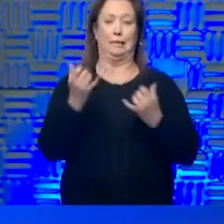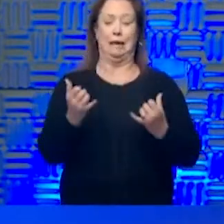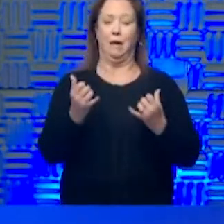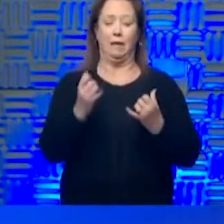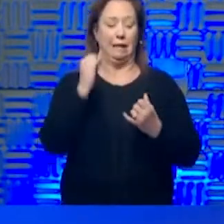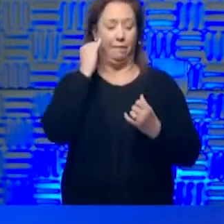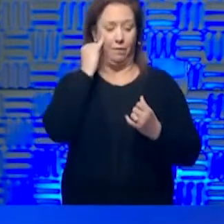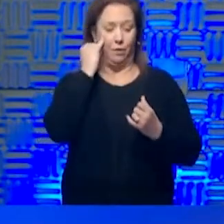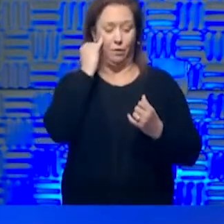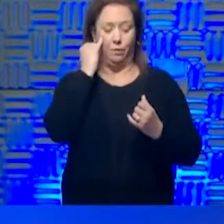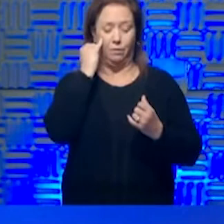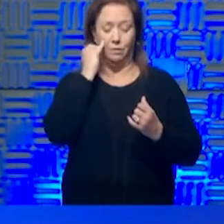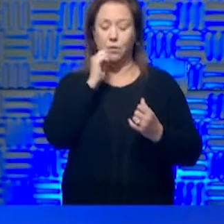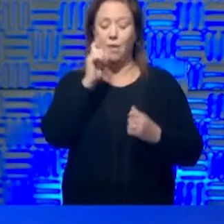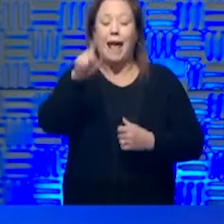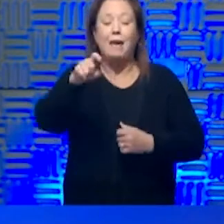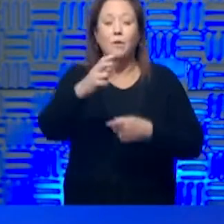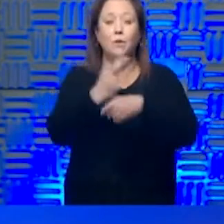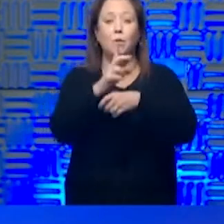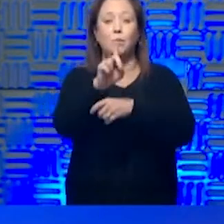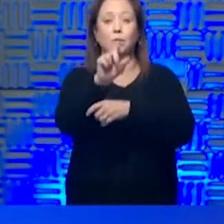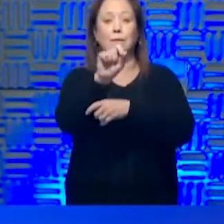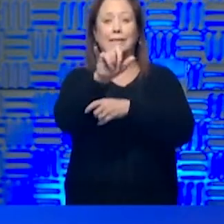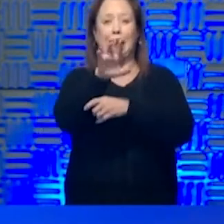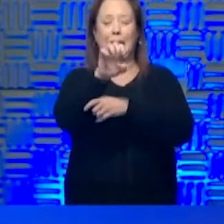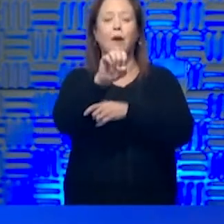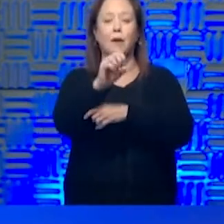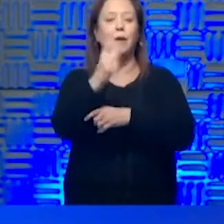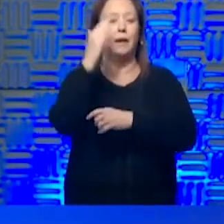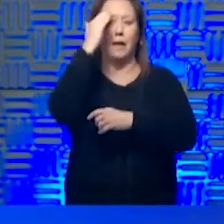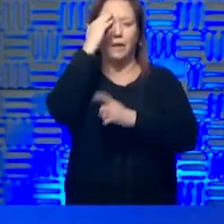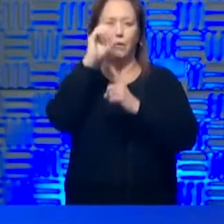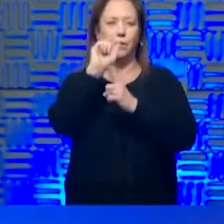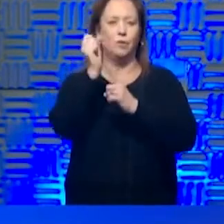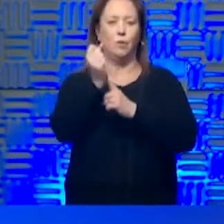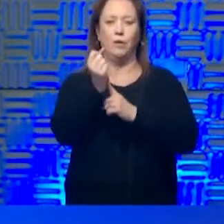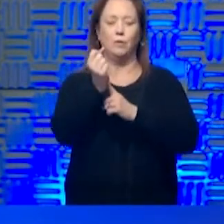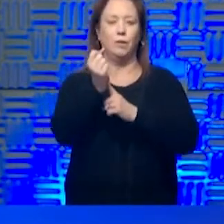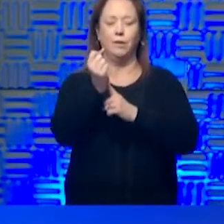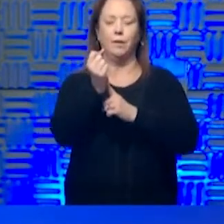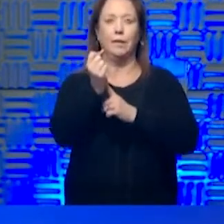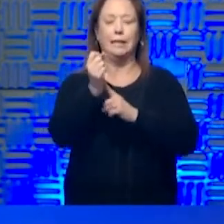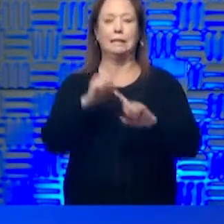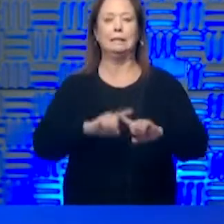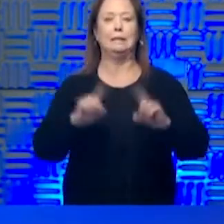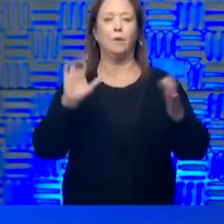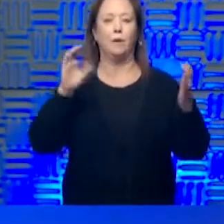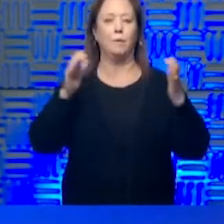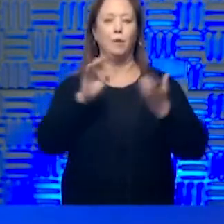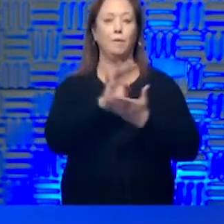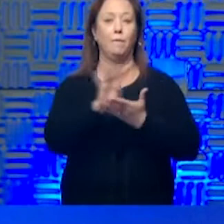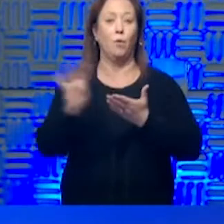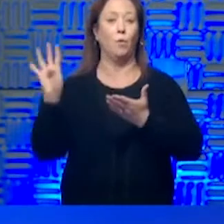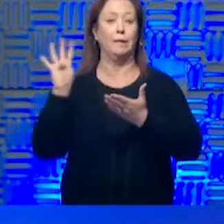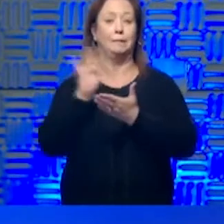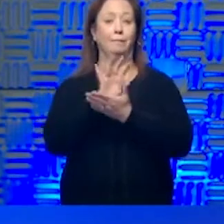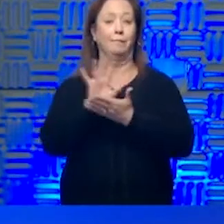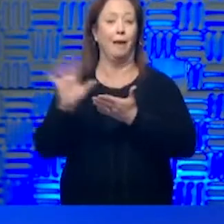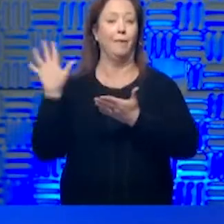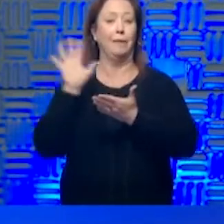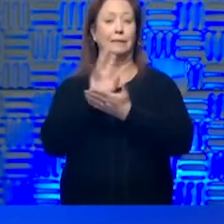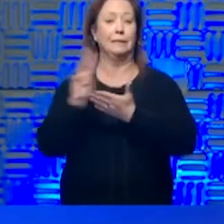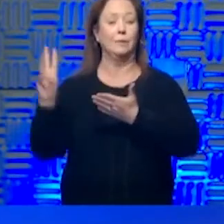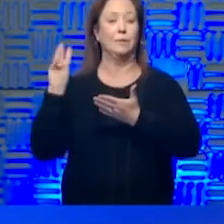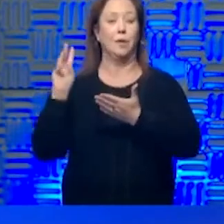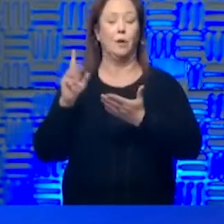know that these circumstances are a lot different than they were 4, 5, 6 weeks ago. If you don't have to, I would